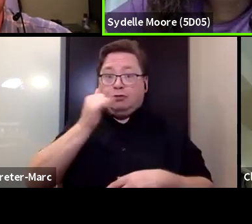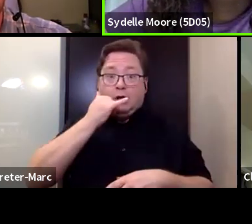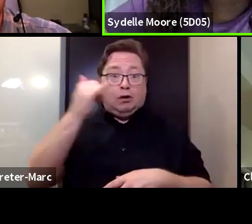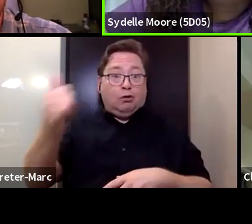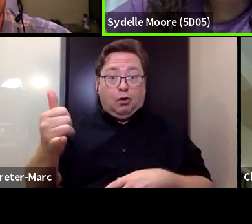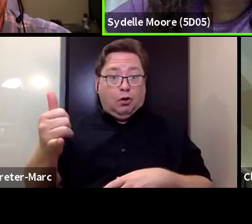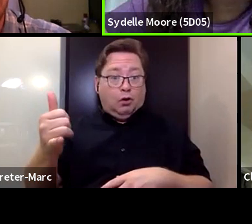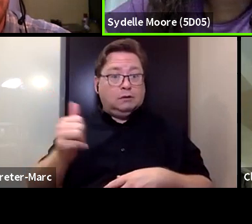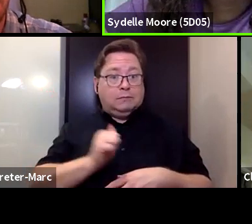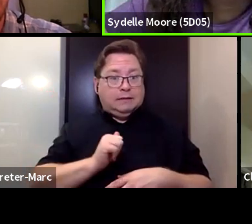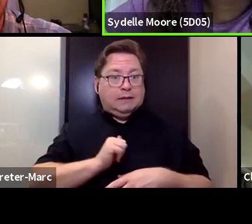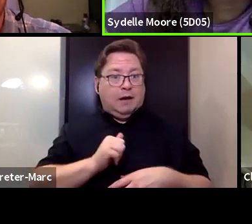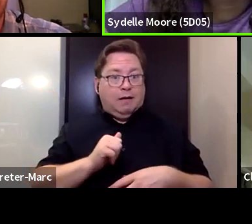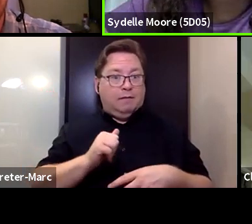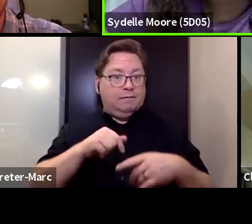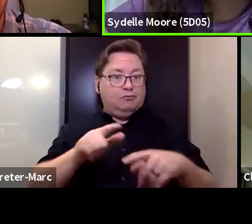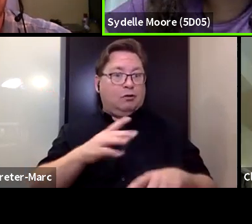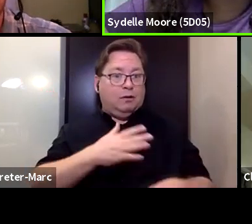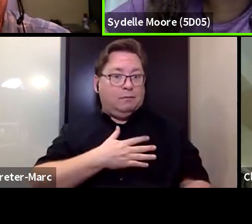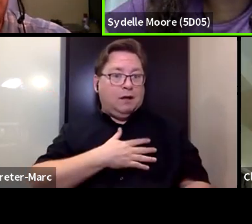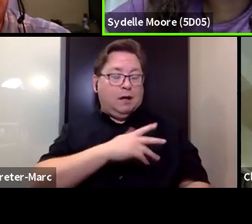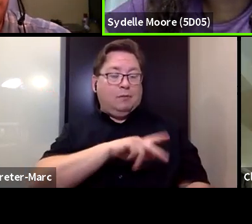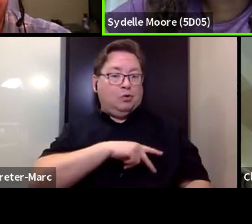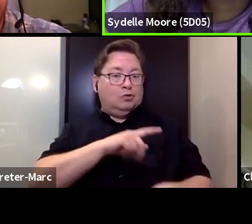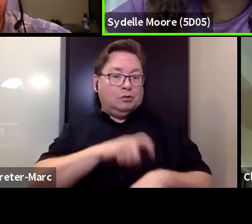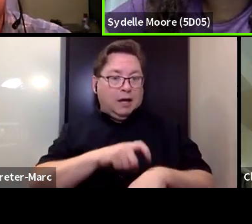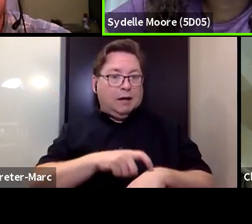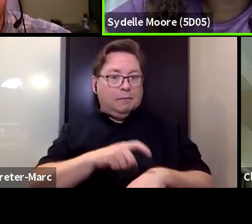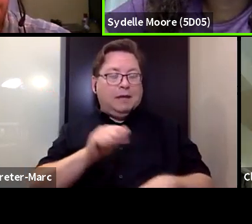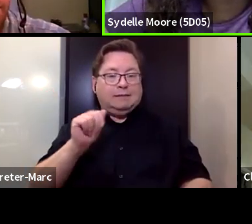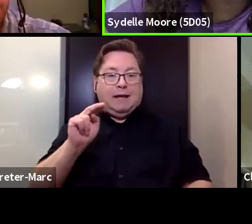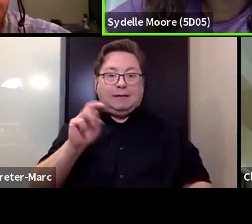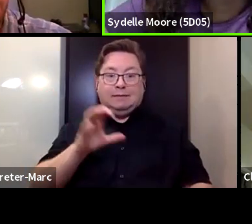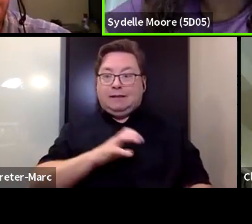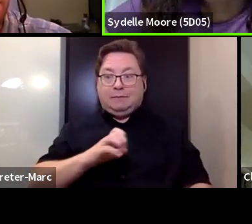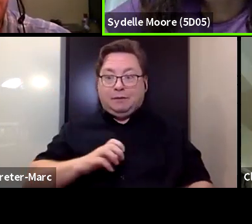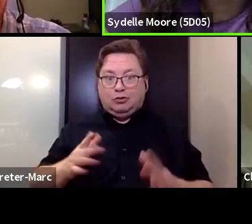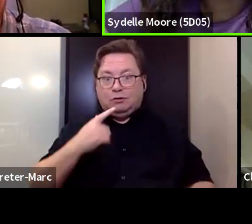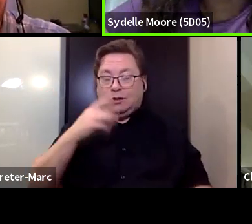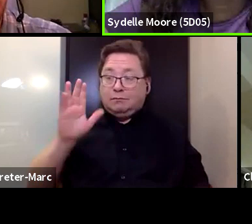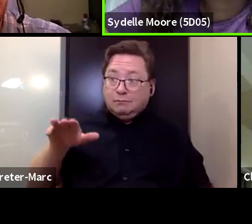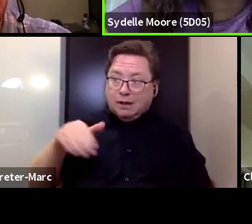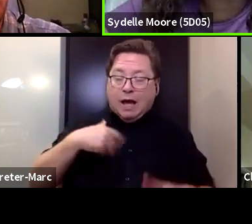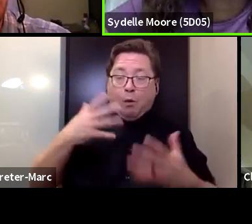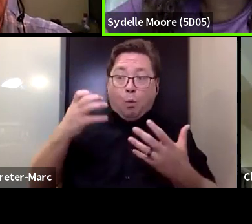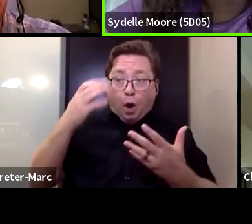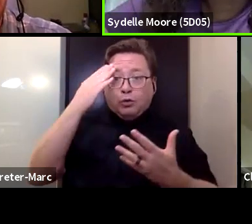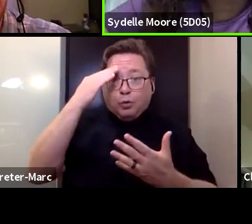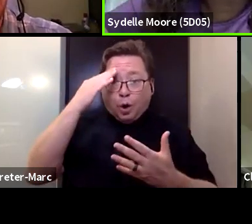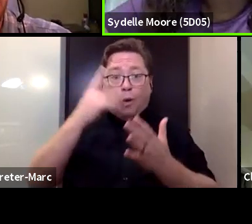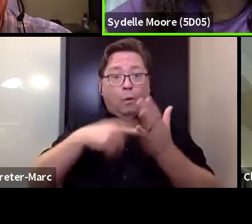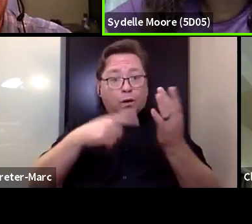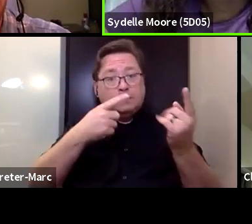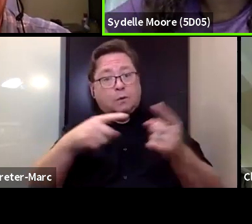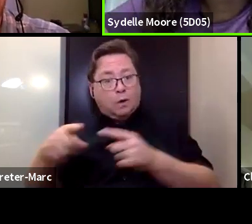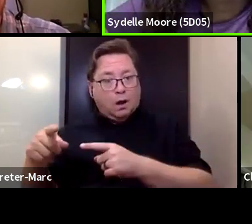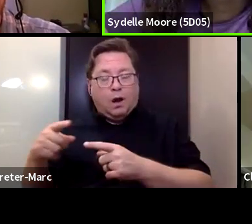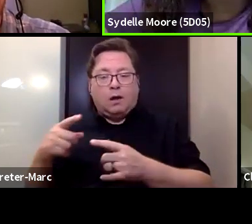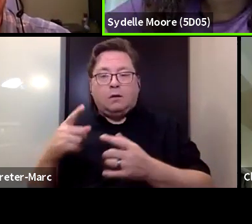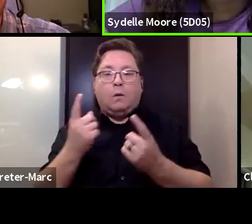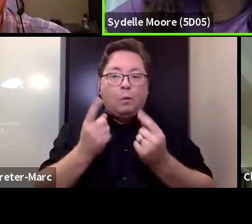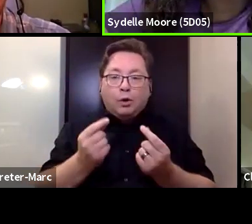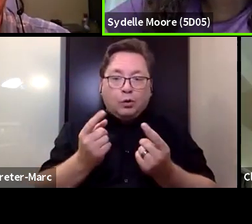my free time, as the ANC commissioner, just to say, look, I want to be aware of what's going on here. What are you doing? What